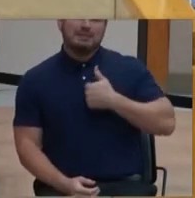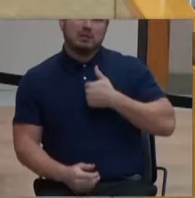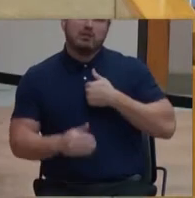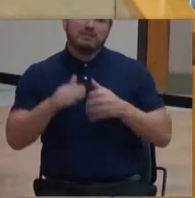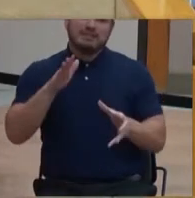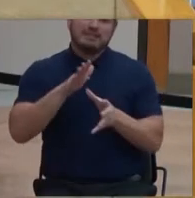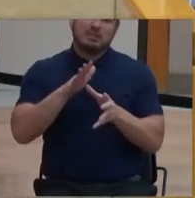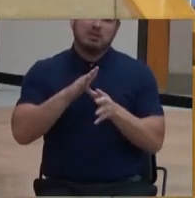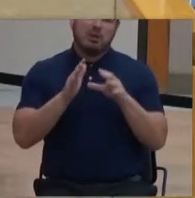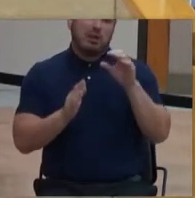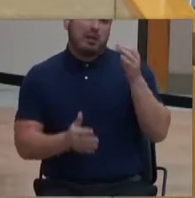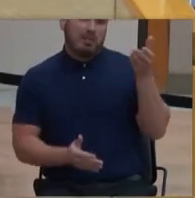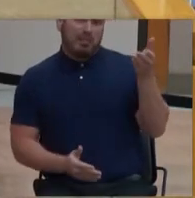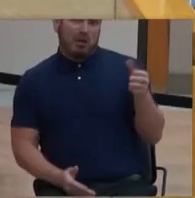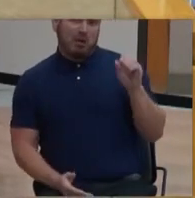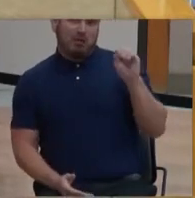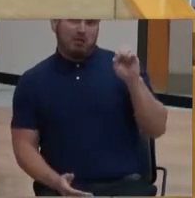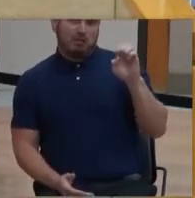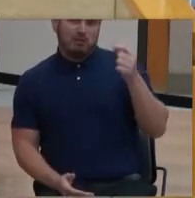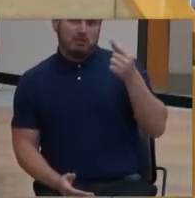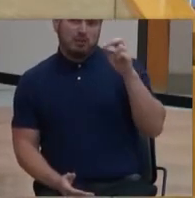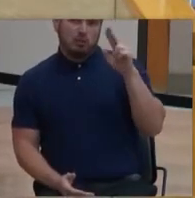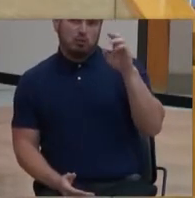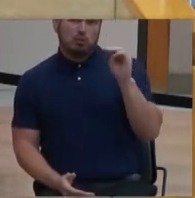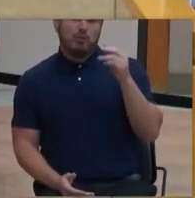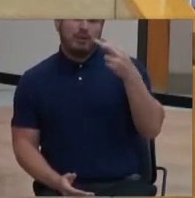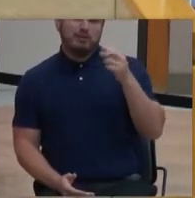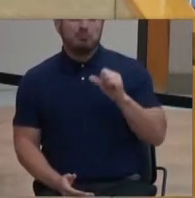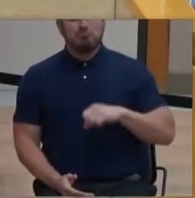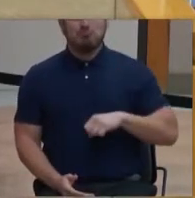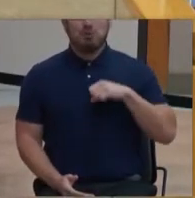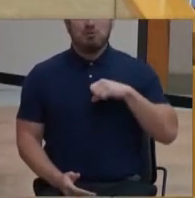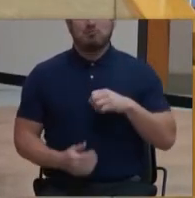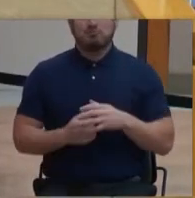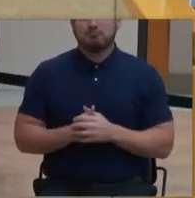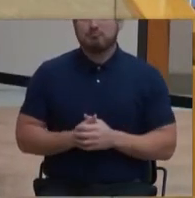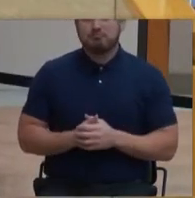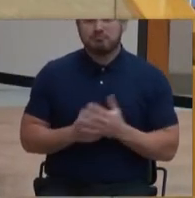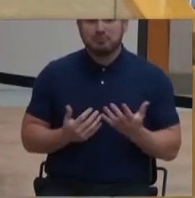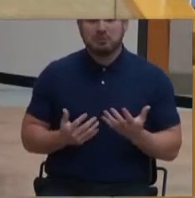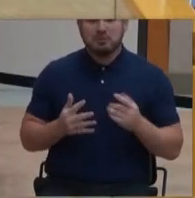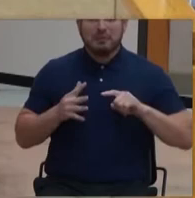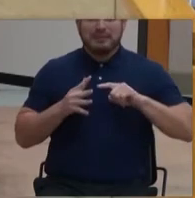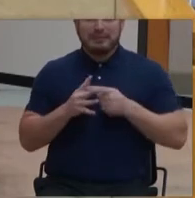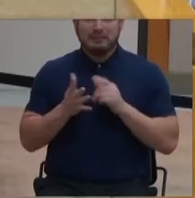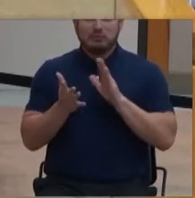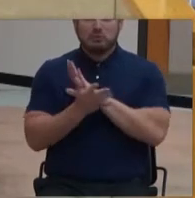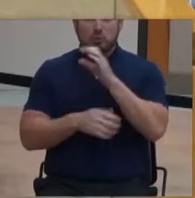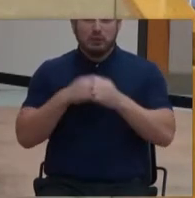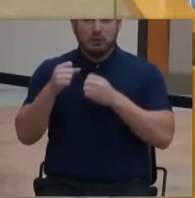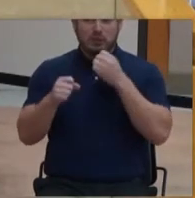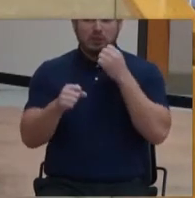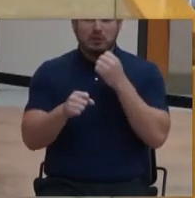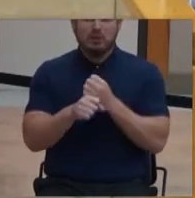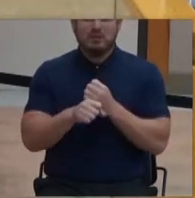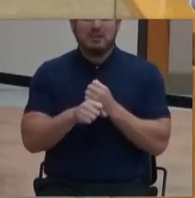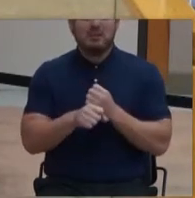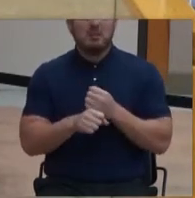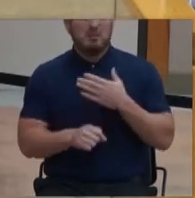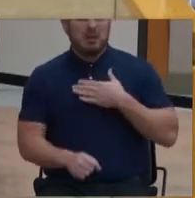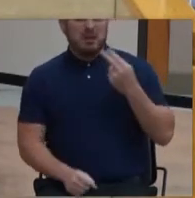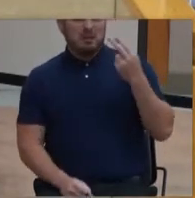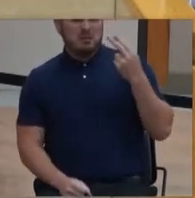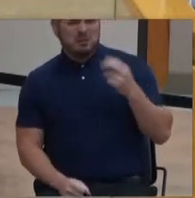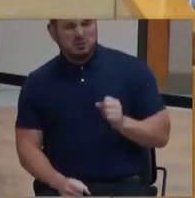I'm very proud to say it. As the beginning of the school year rolled around, Segerstrom Jaguars were ready to make this year